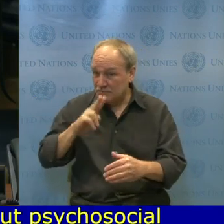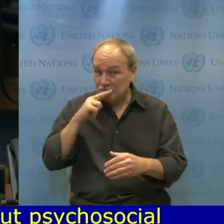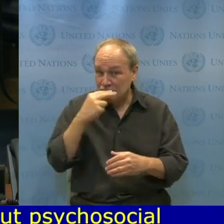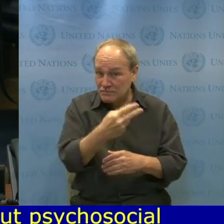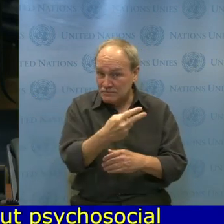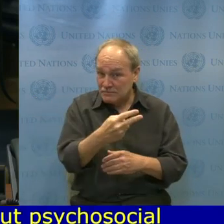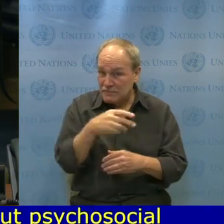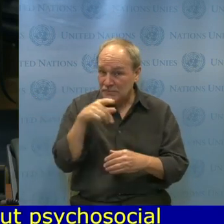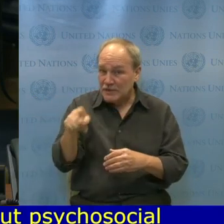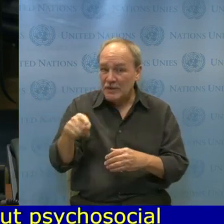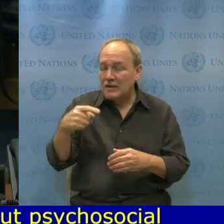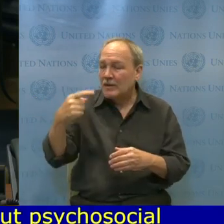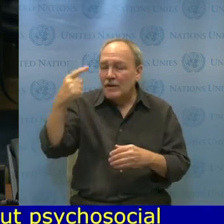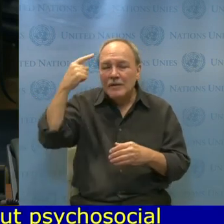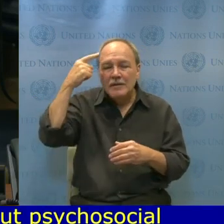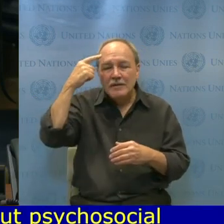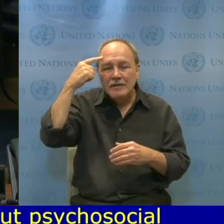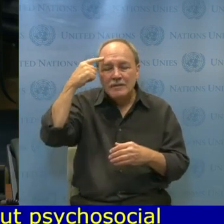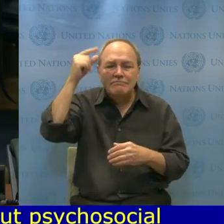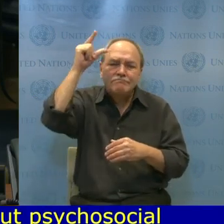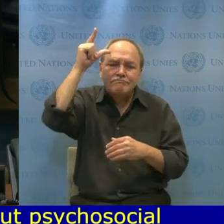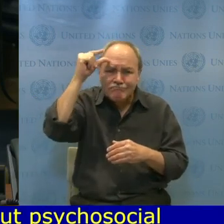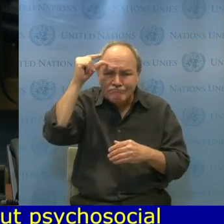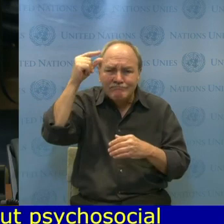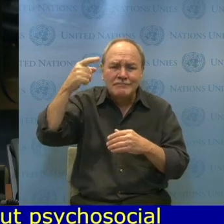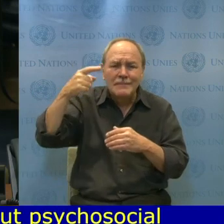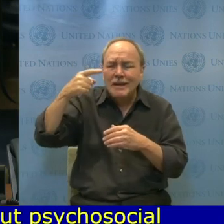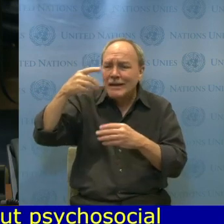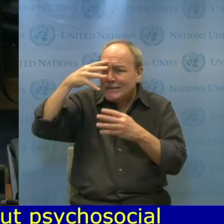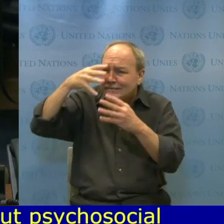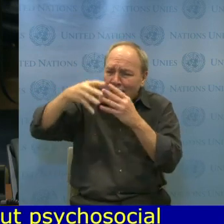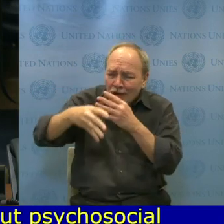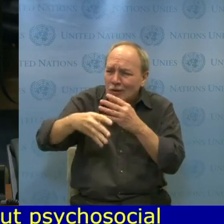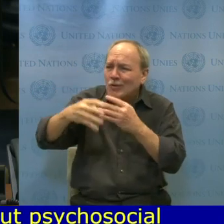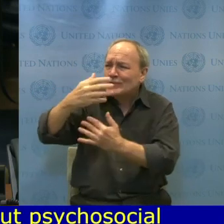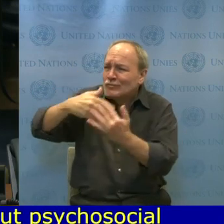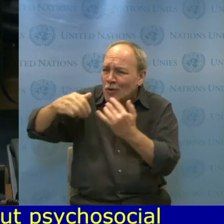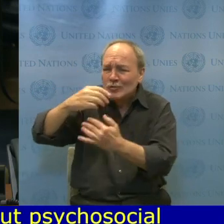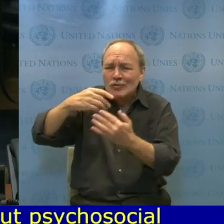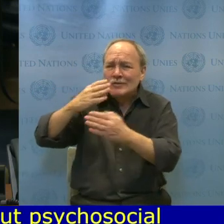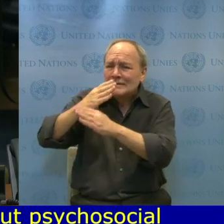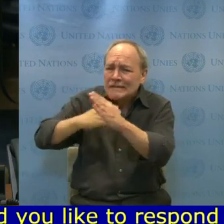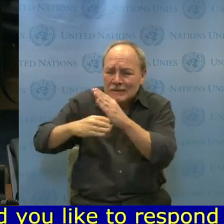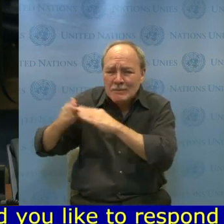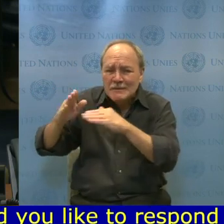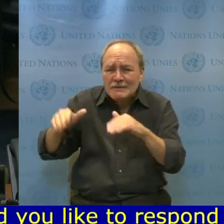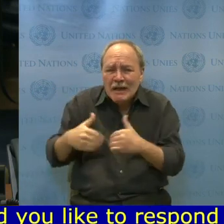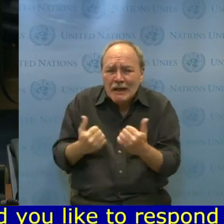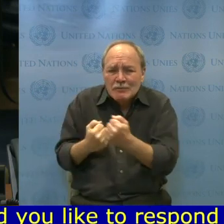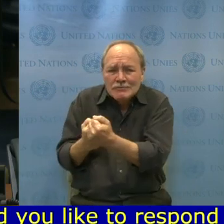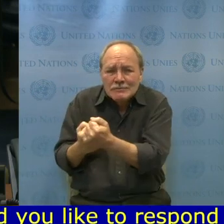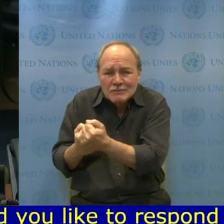About the psychosocial disabilities and how to better support them in...